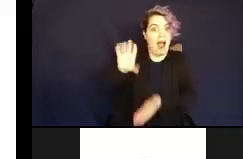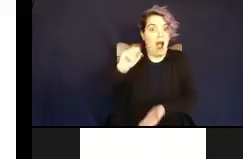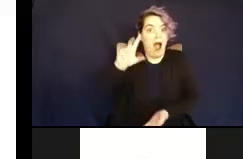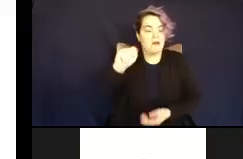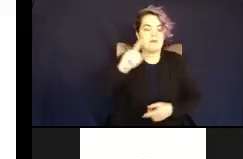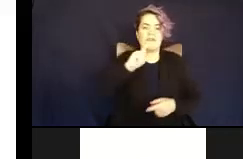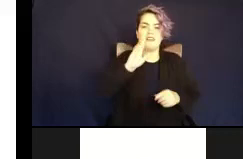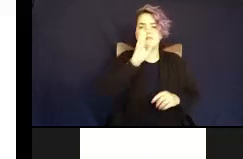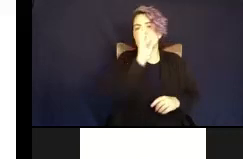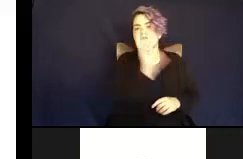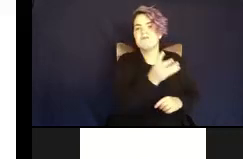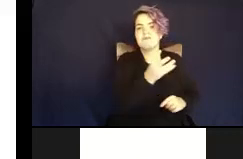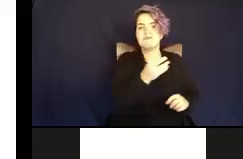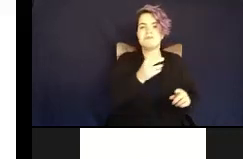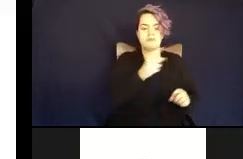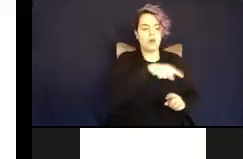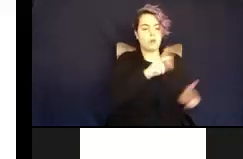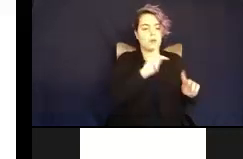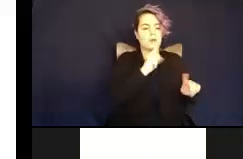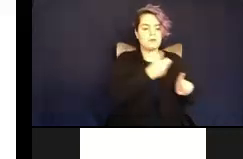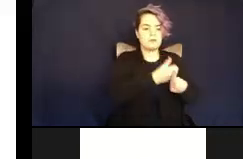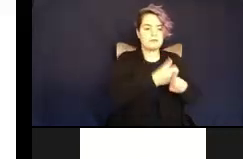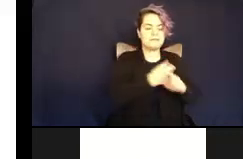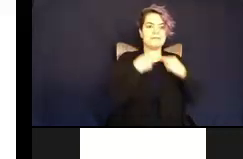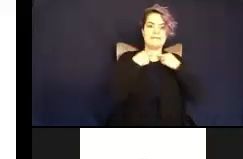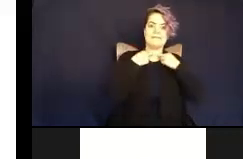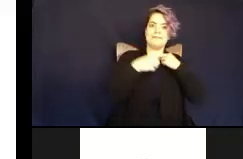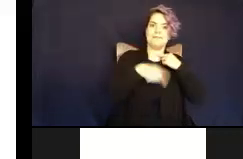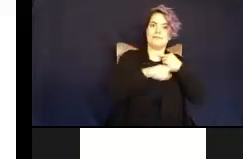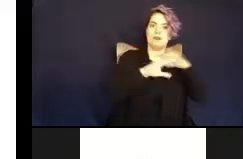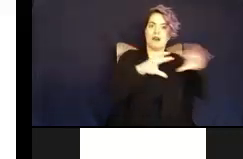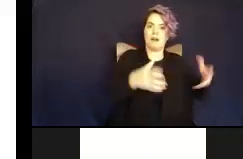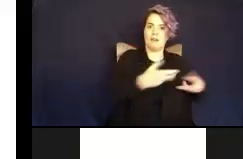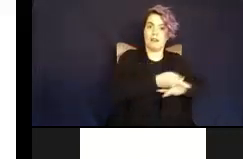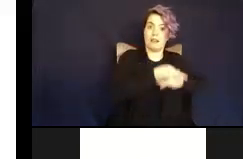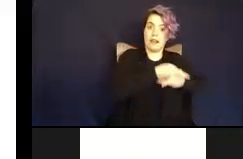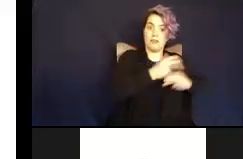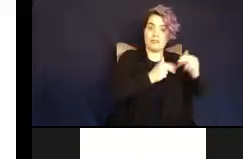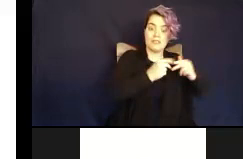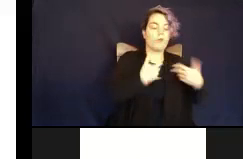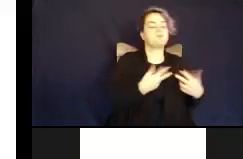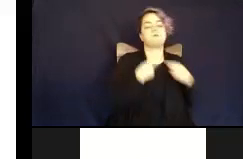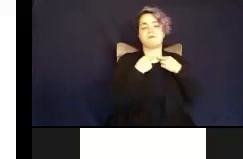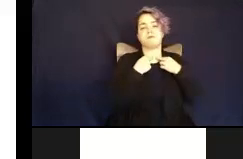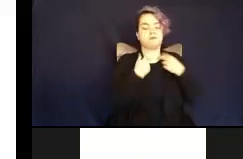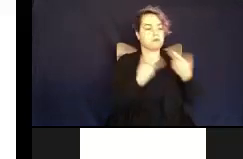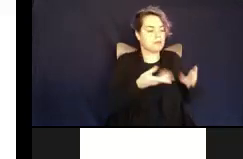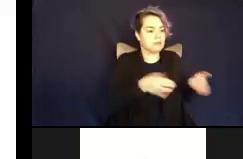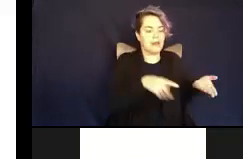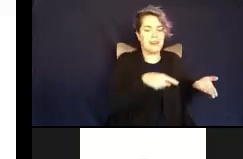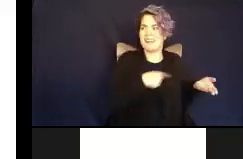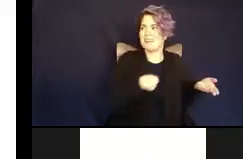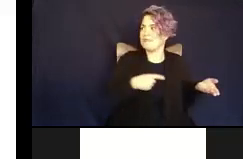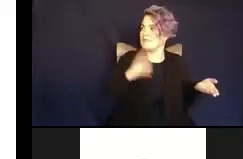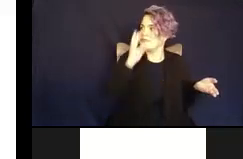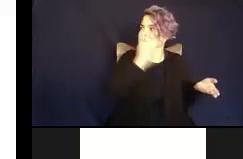dying in congregate care facilities, but really there was virtually no conversation about, what